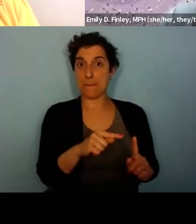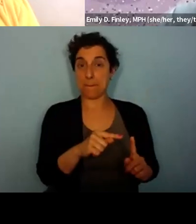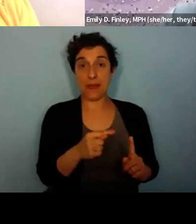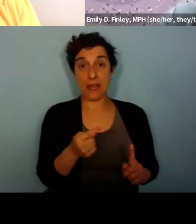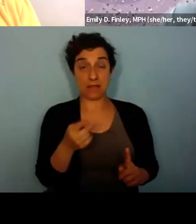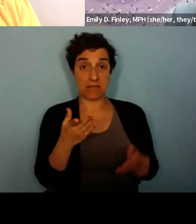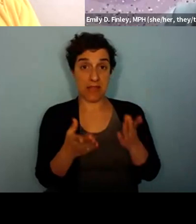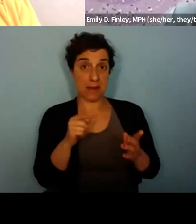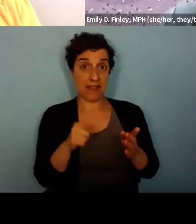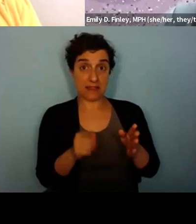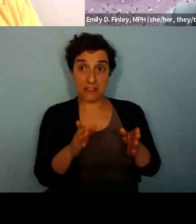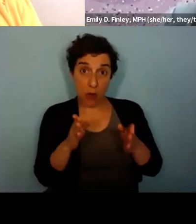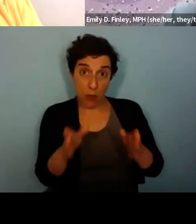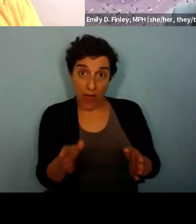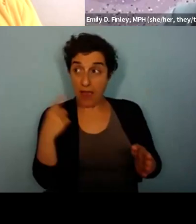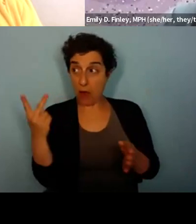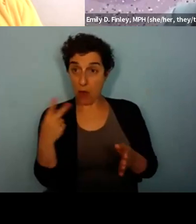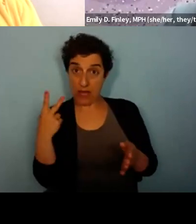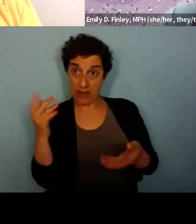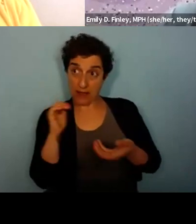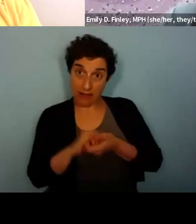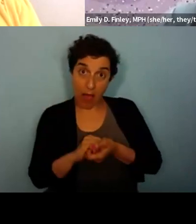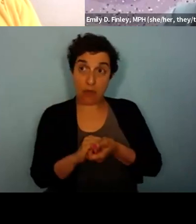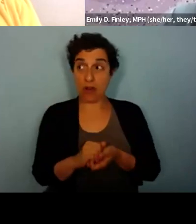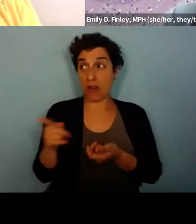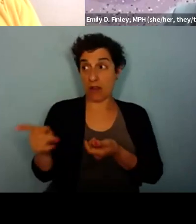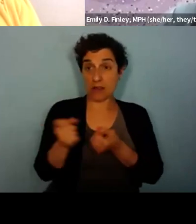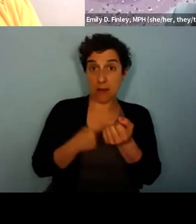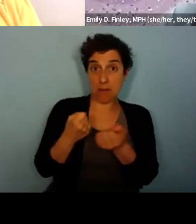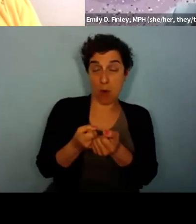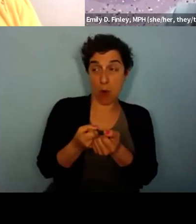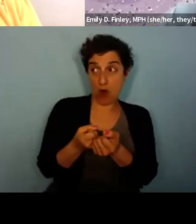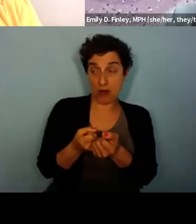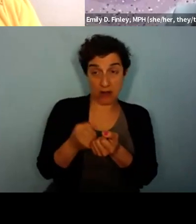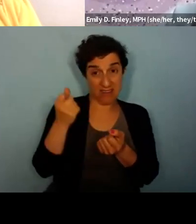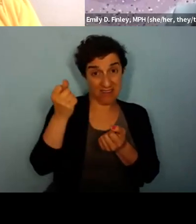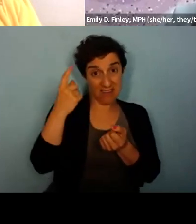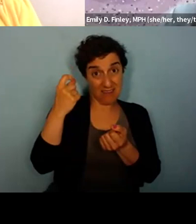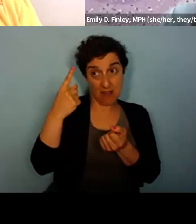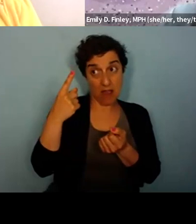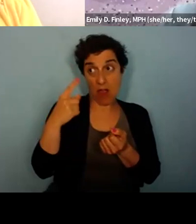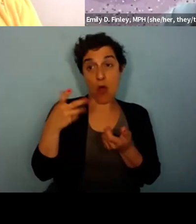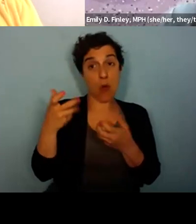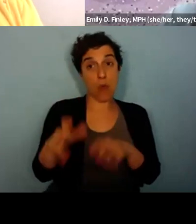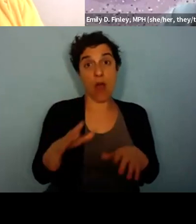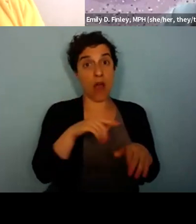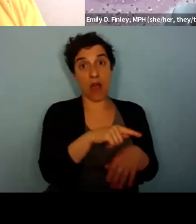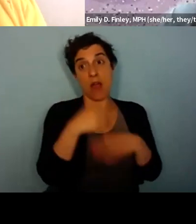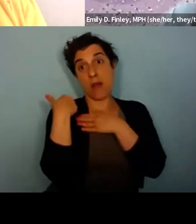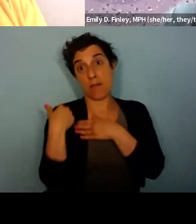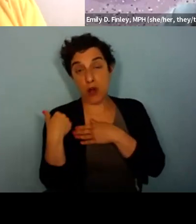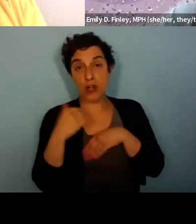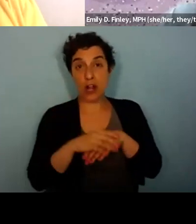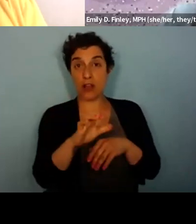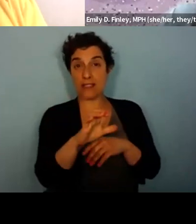we can collaborate, that they can support you, but making sure that in that support, they're not becoming a burden on the CBO.